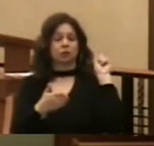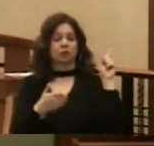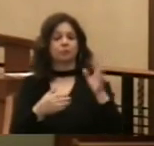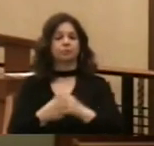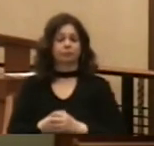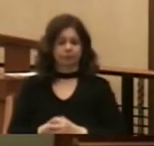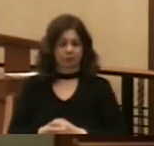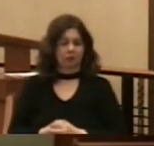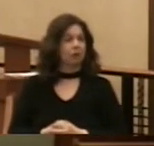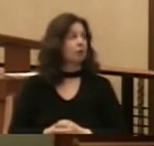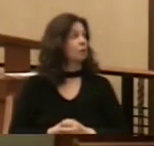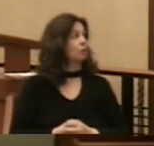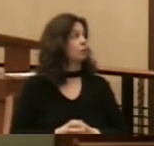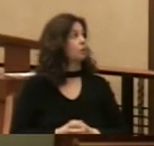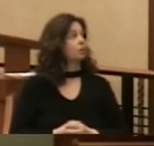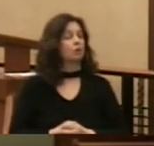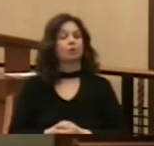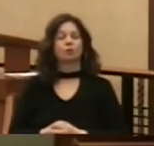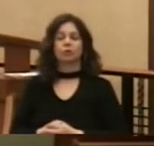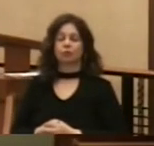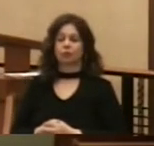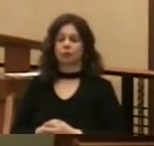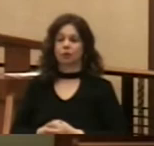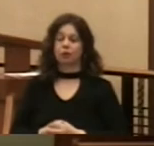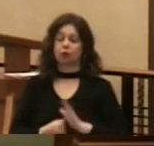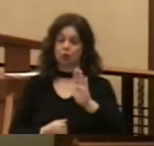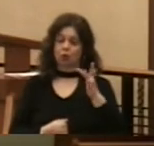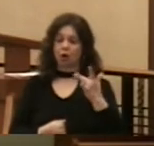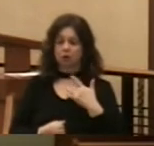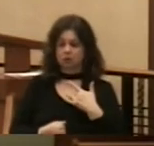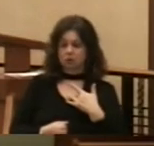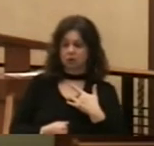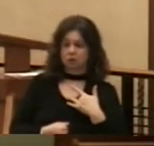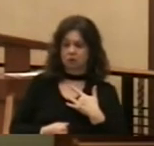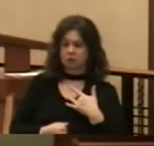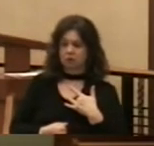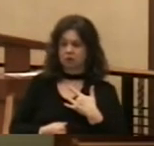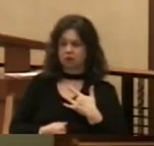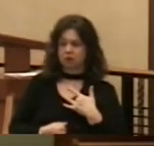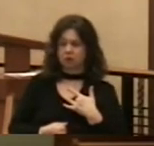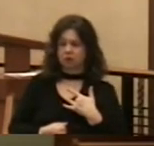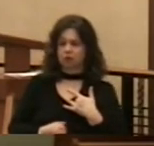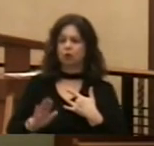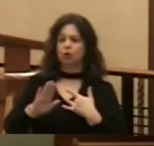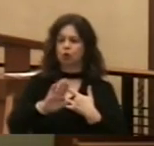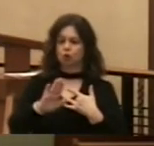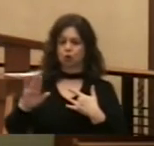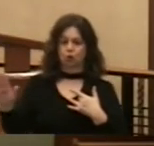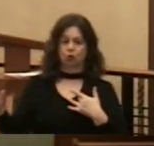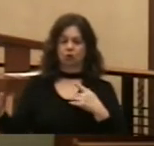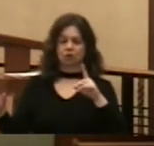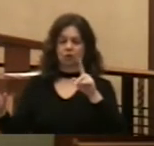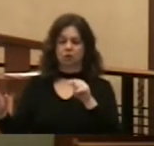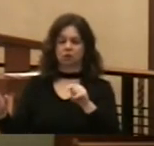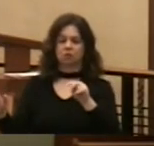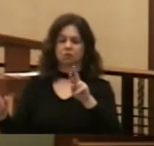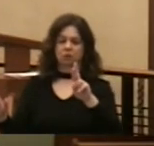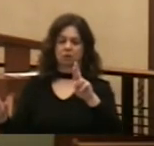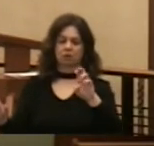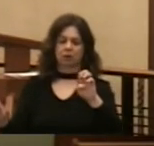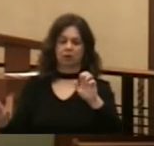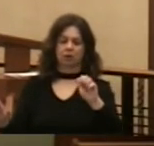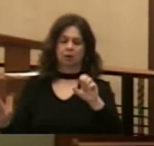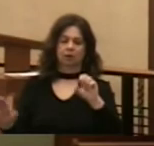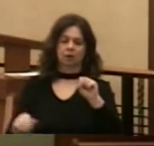is this one, for where your heart is, there your treasure will be also. As